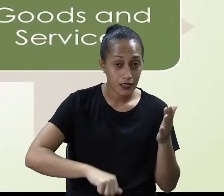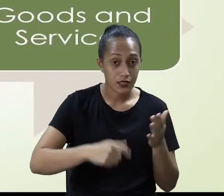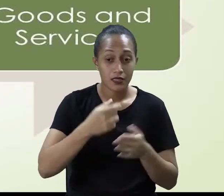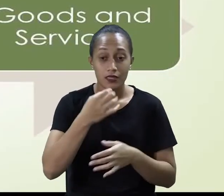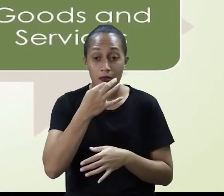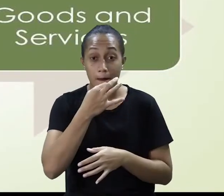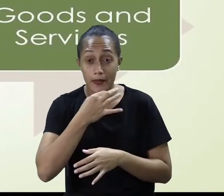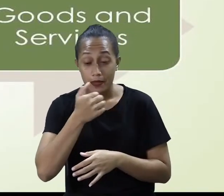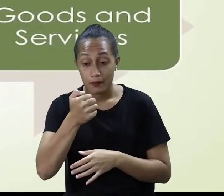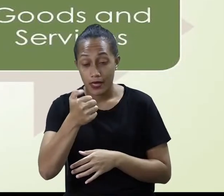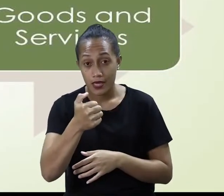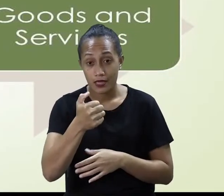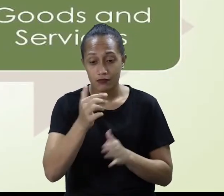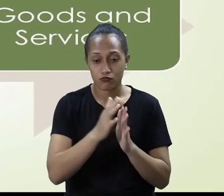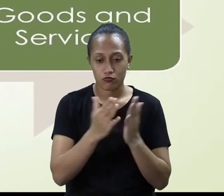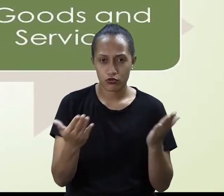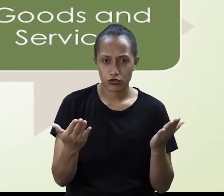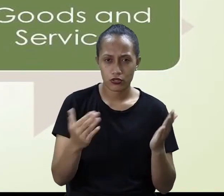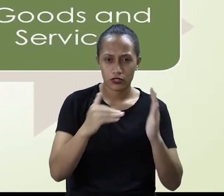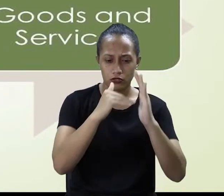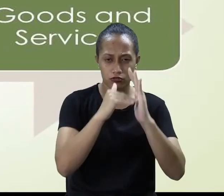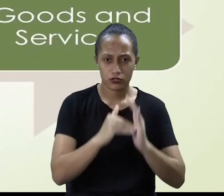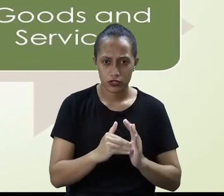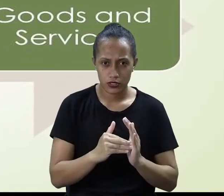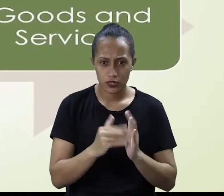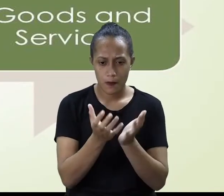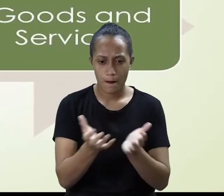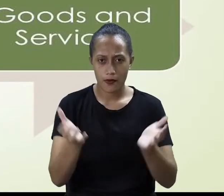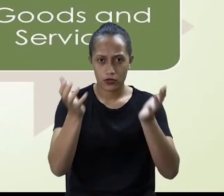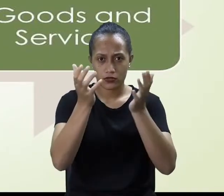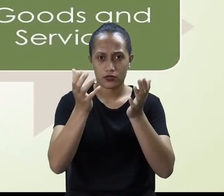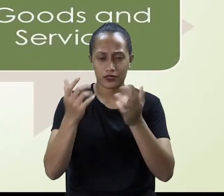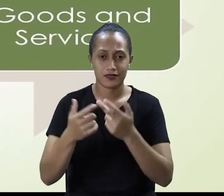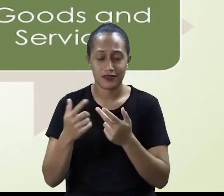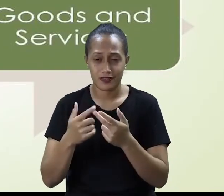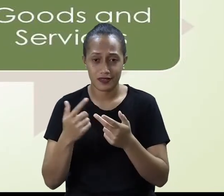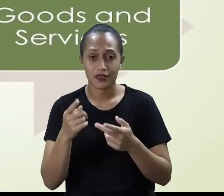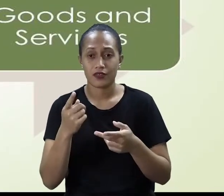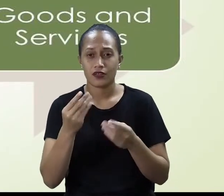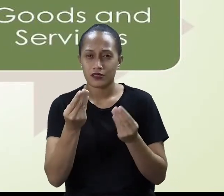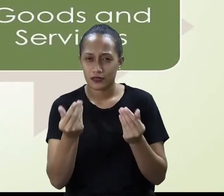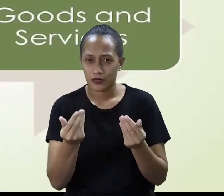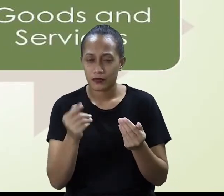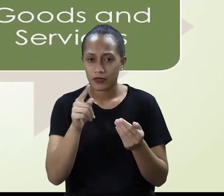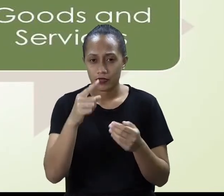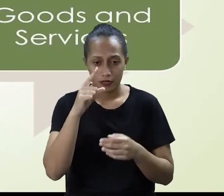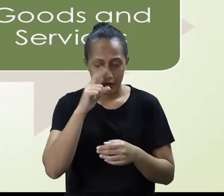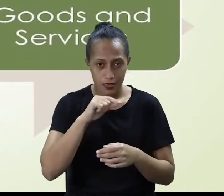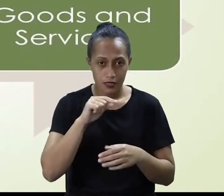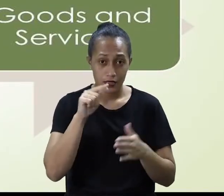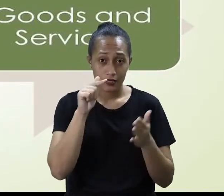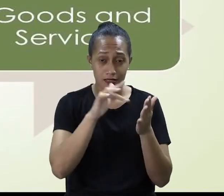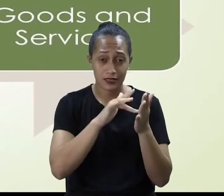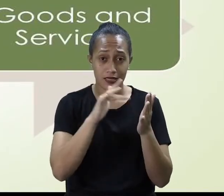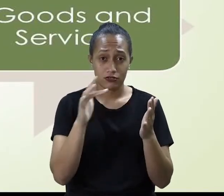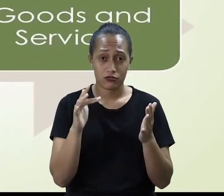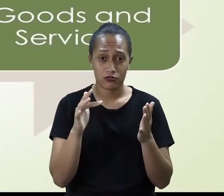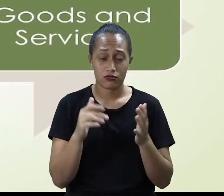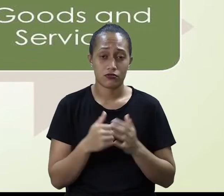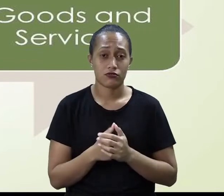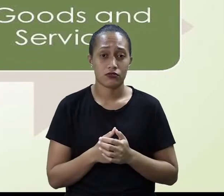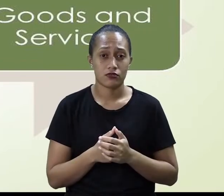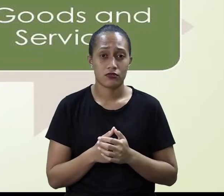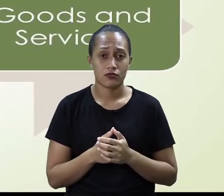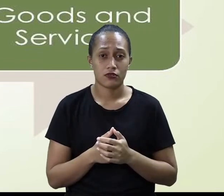also known as resources. Or in other words, without one factor, the production will